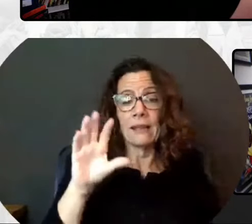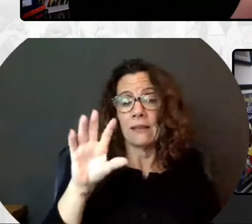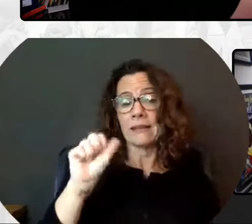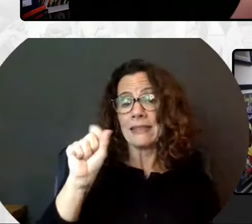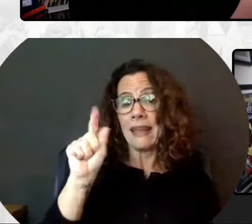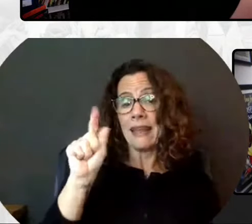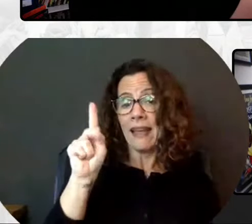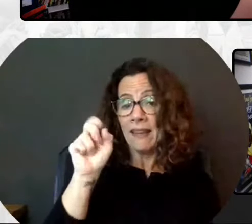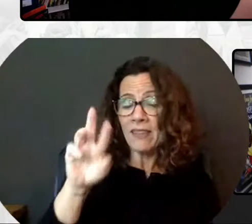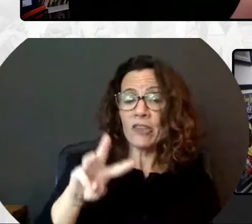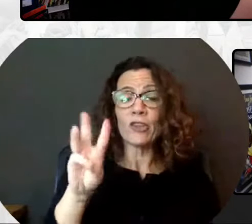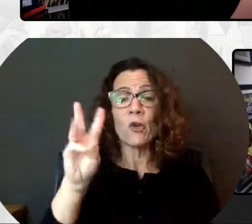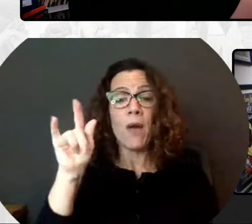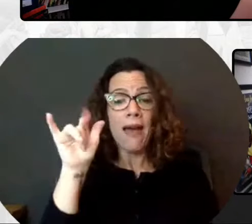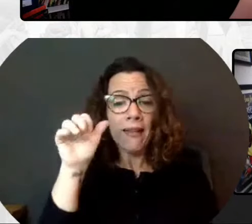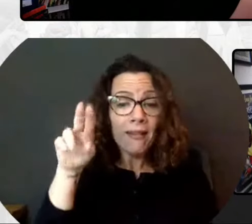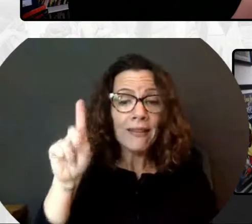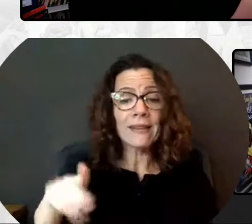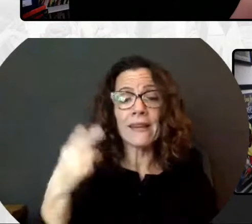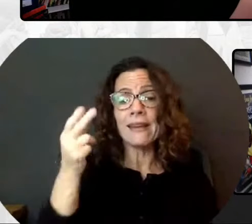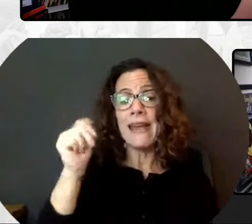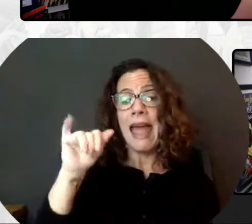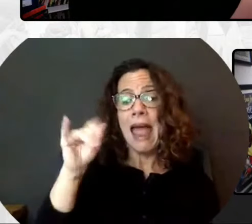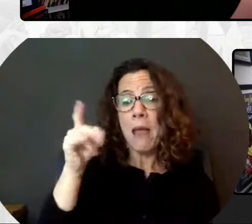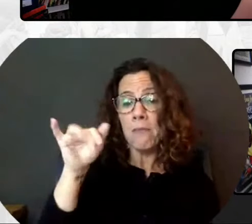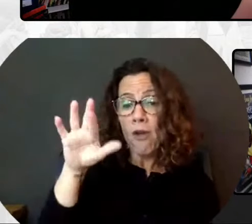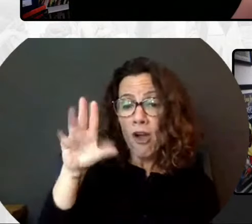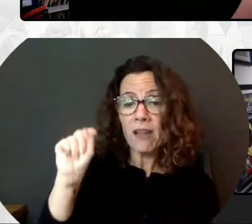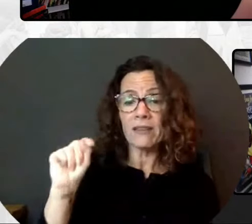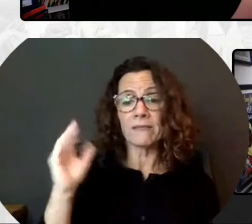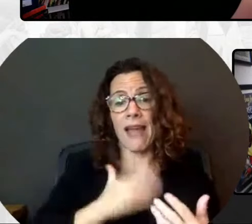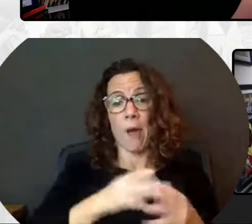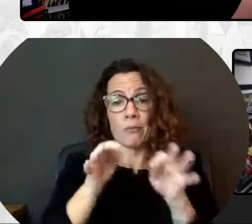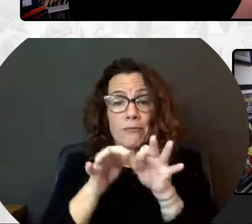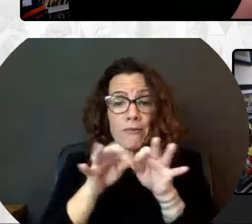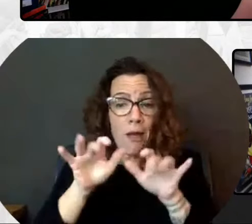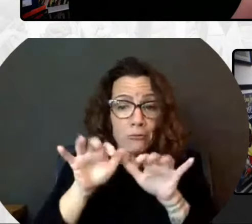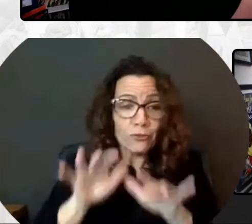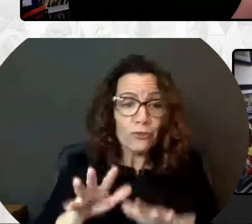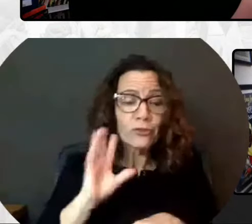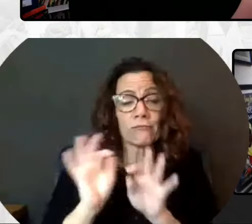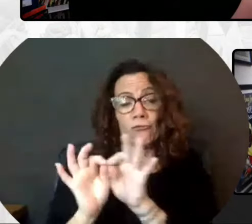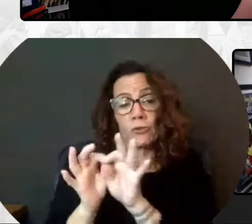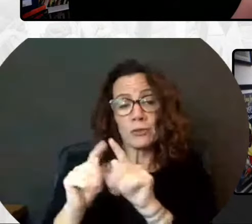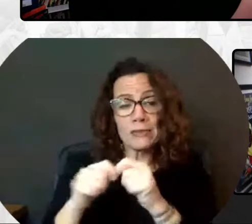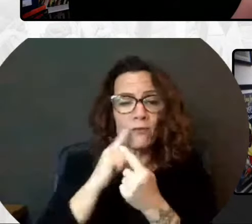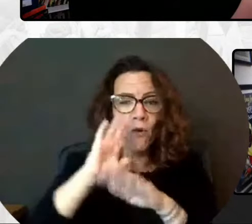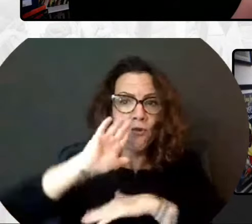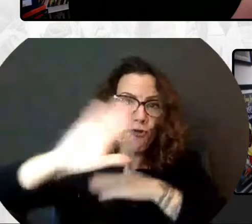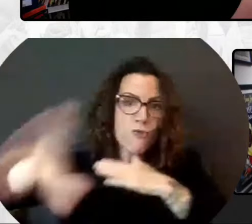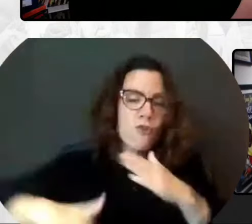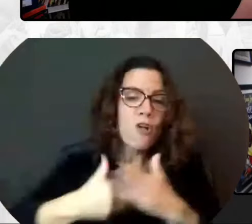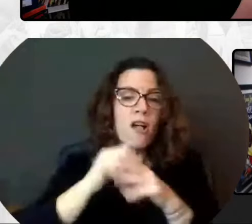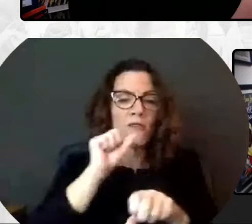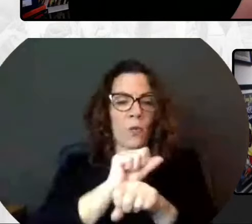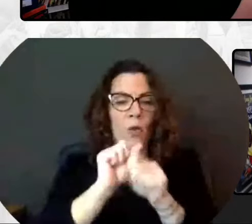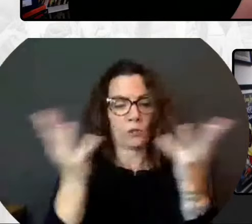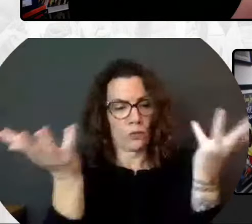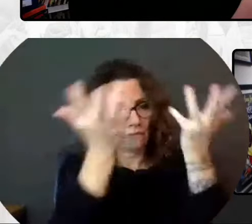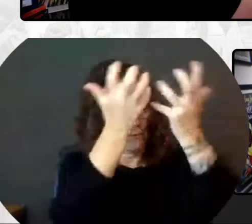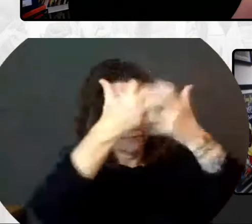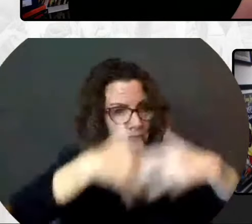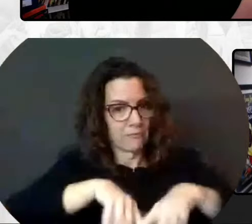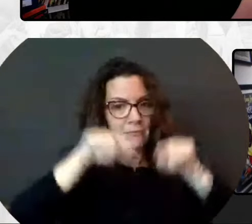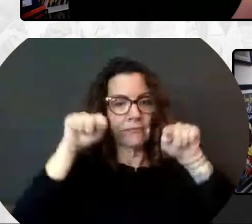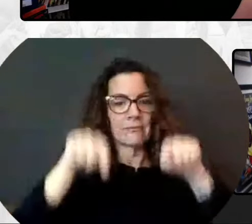Coco for all their work to make this panel happen. And we hope to see everyone on November 9th, 7 p.m. Eastern for our